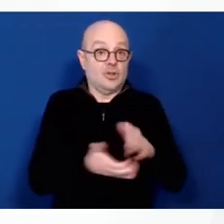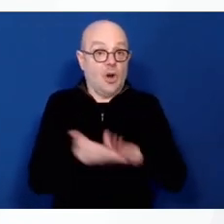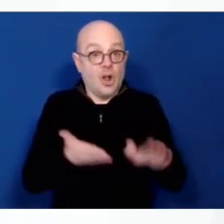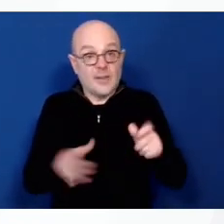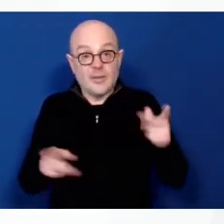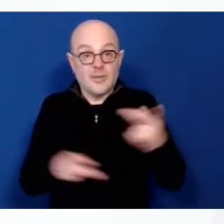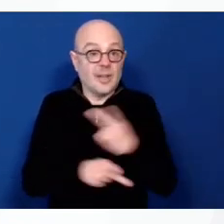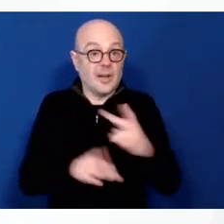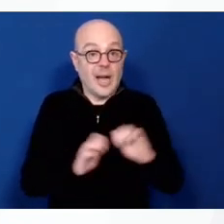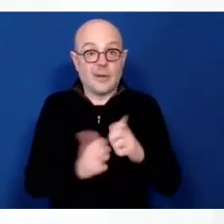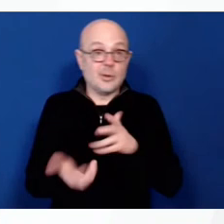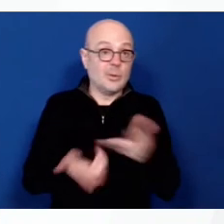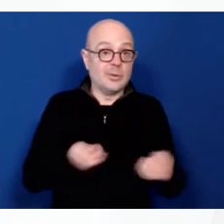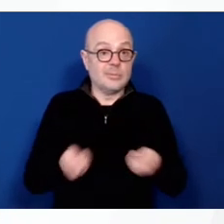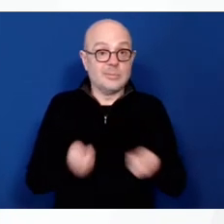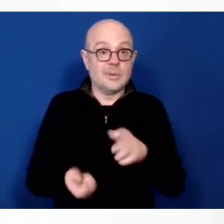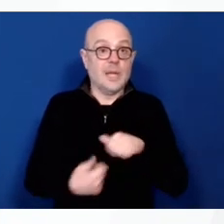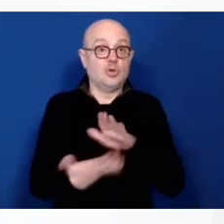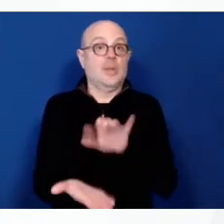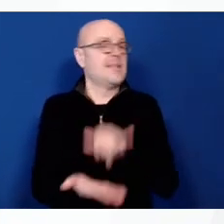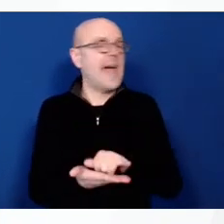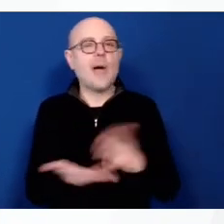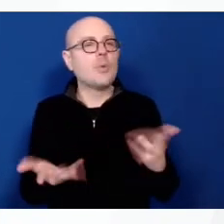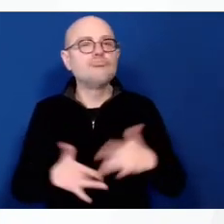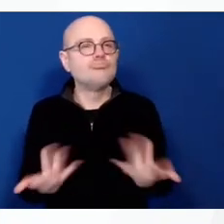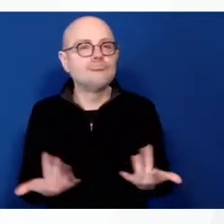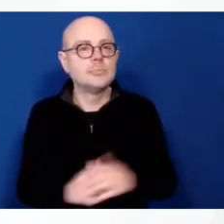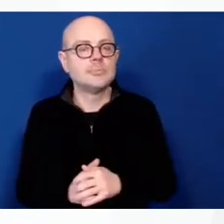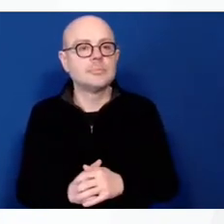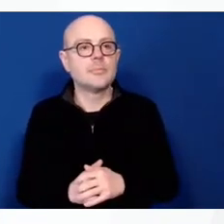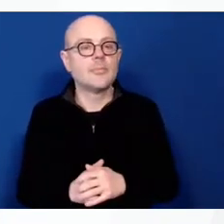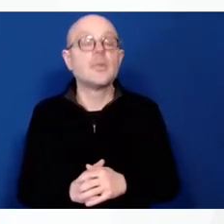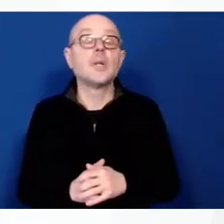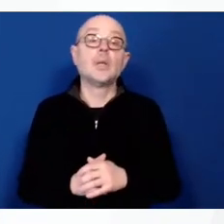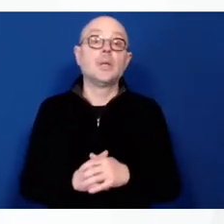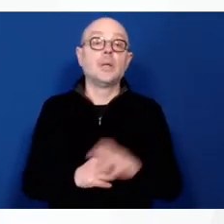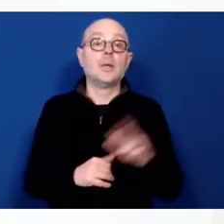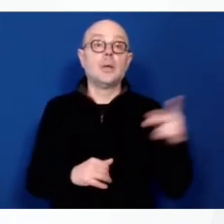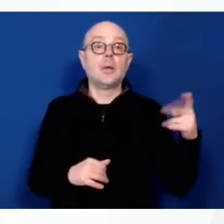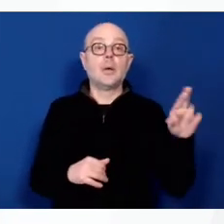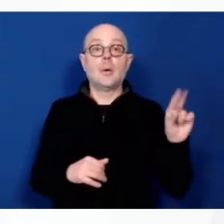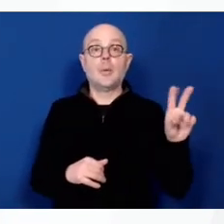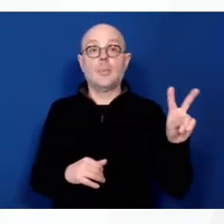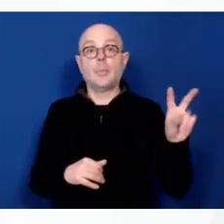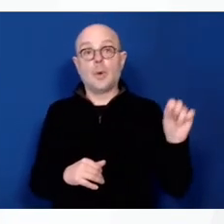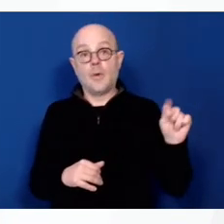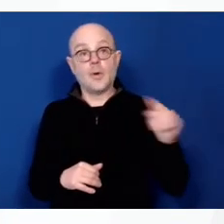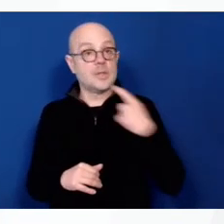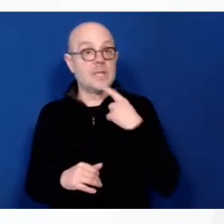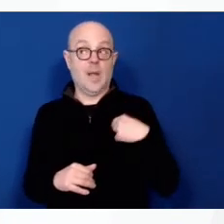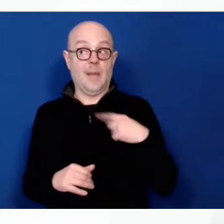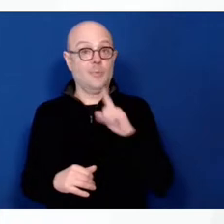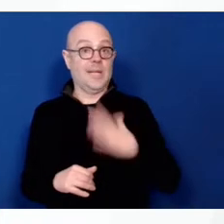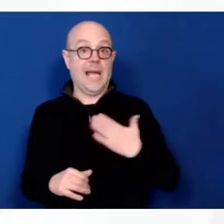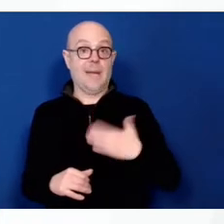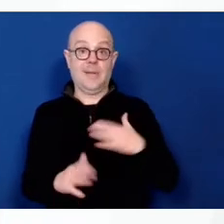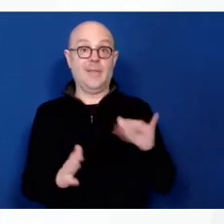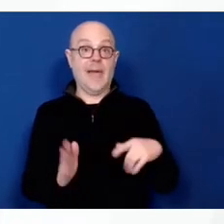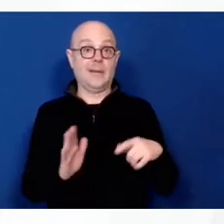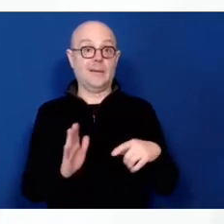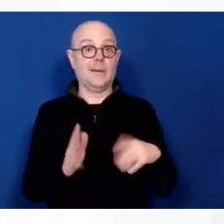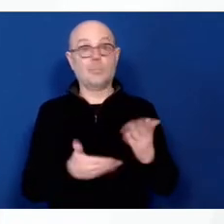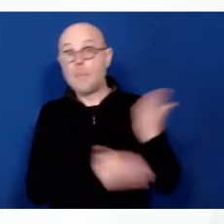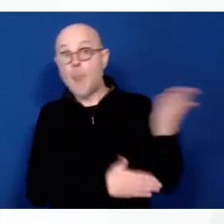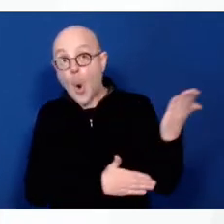guidelines? Well, I suppose I'm allowed to say that I'm happy that this bill did not advance out of committee before